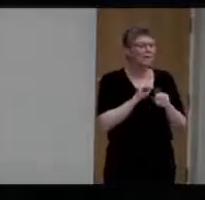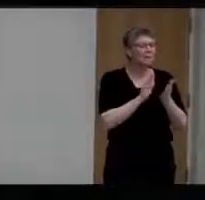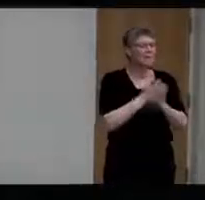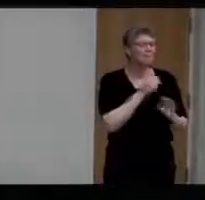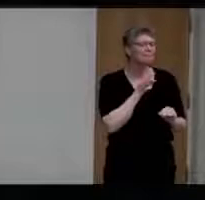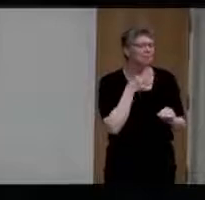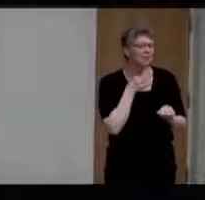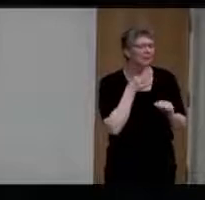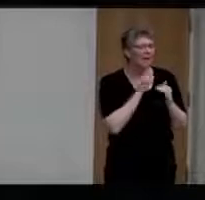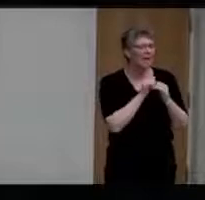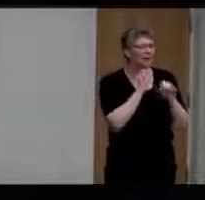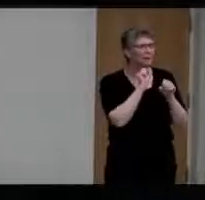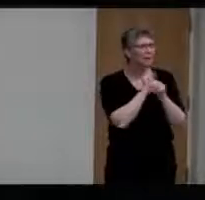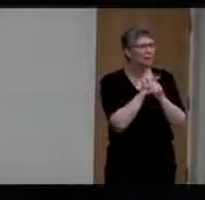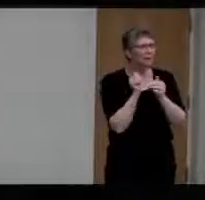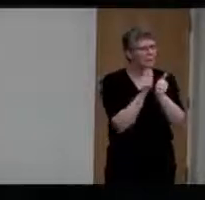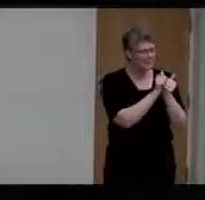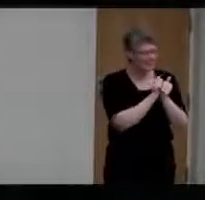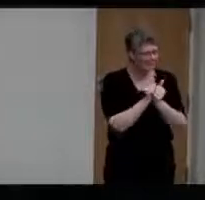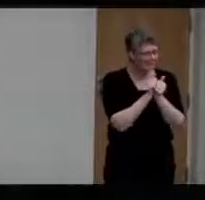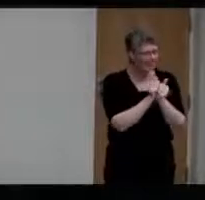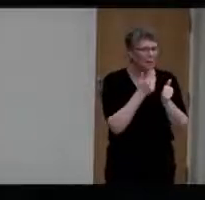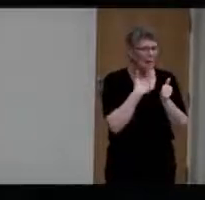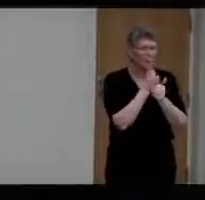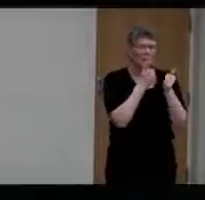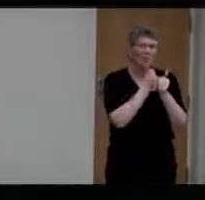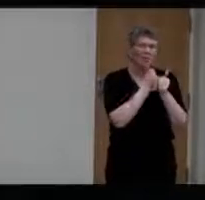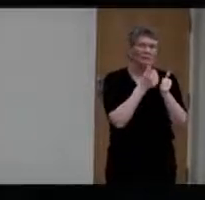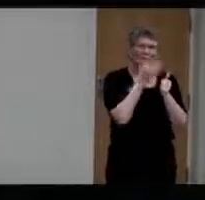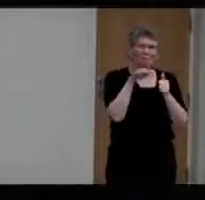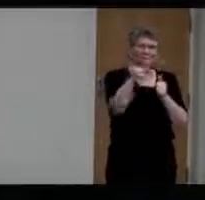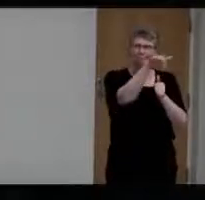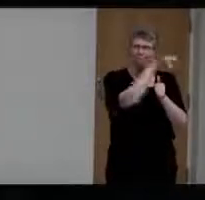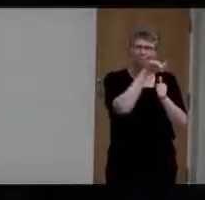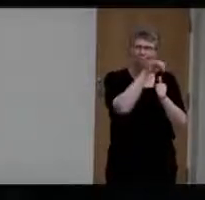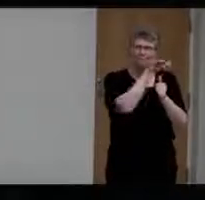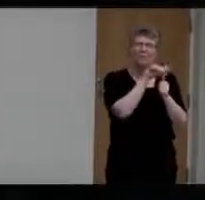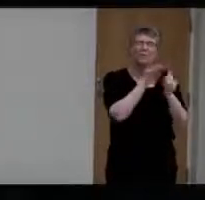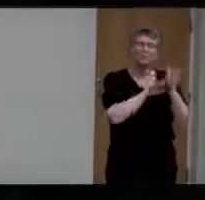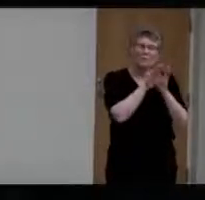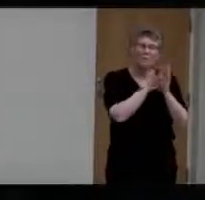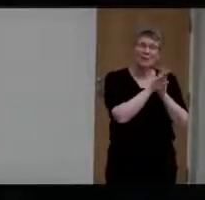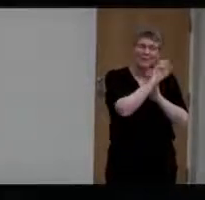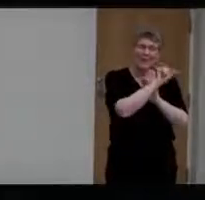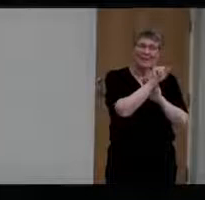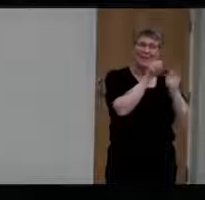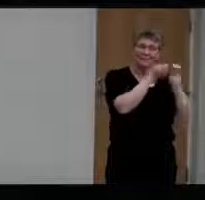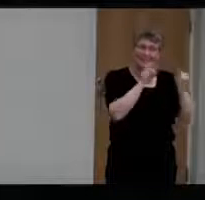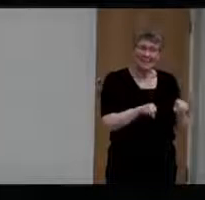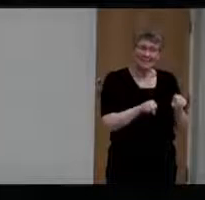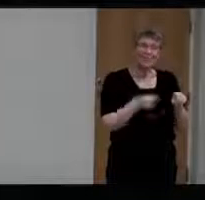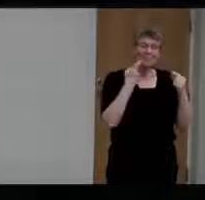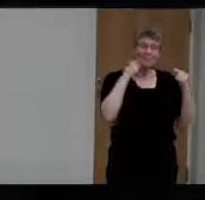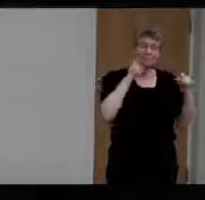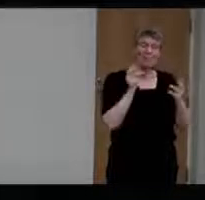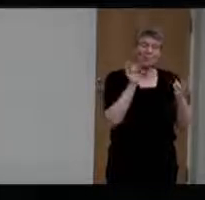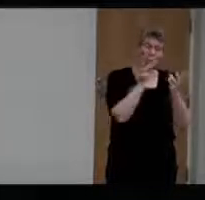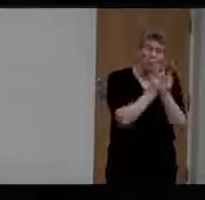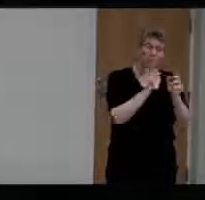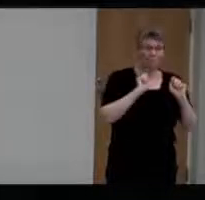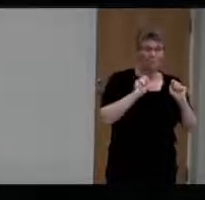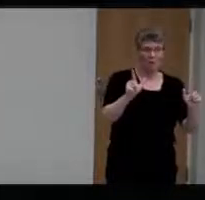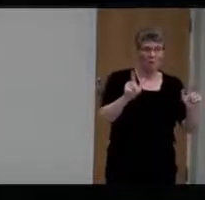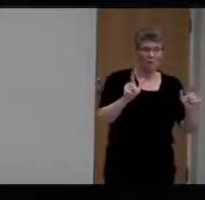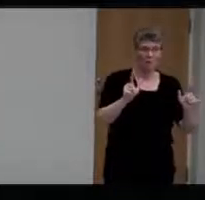we work together with all this amazing expertise to design systems that do work for everyone and don't work against the people that